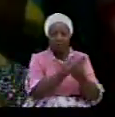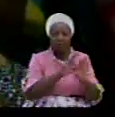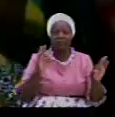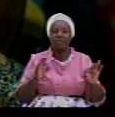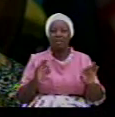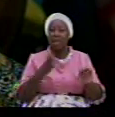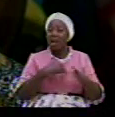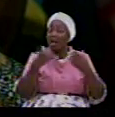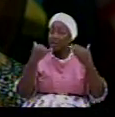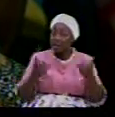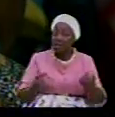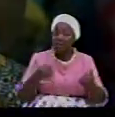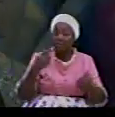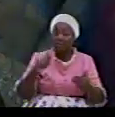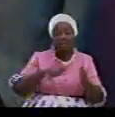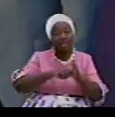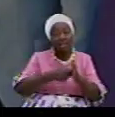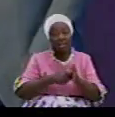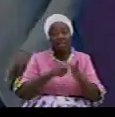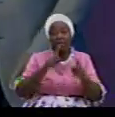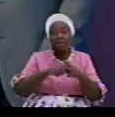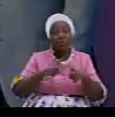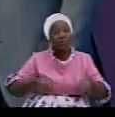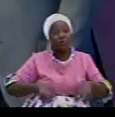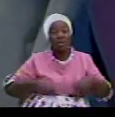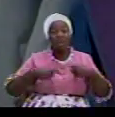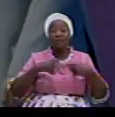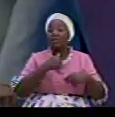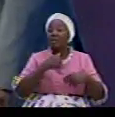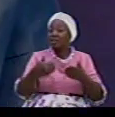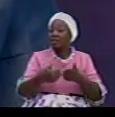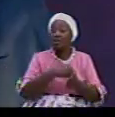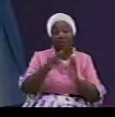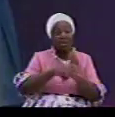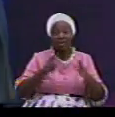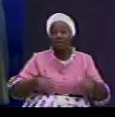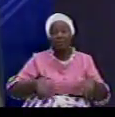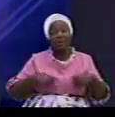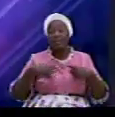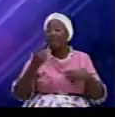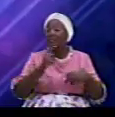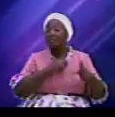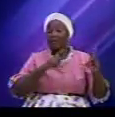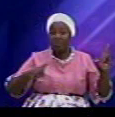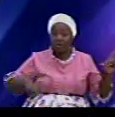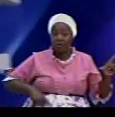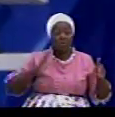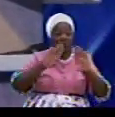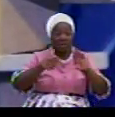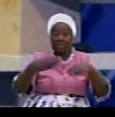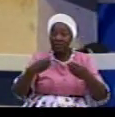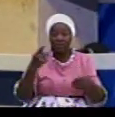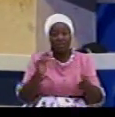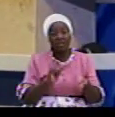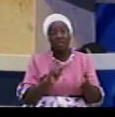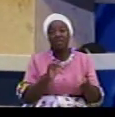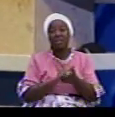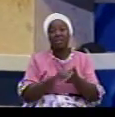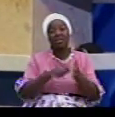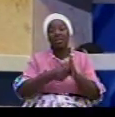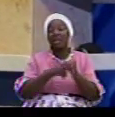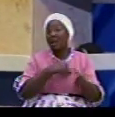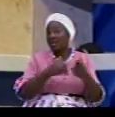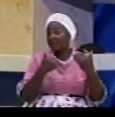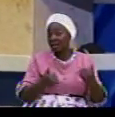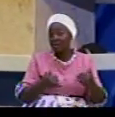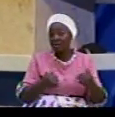now the key to live in newness of life. The Lord will give you the key. And now when